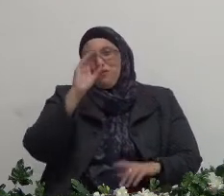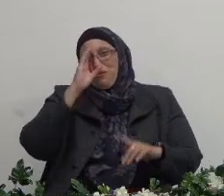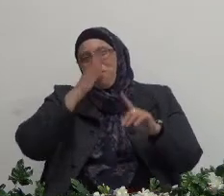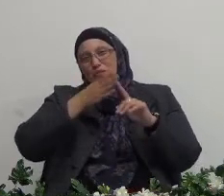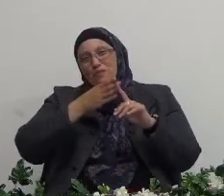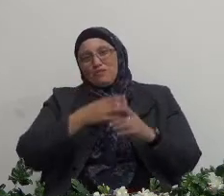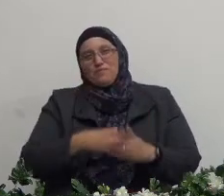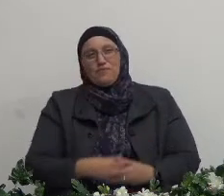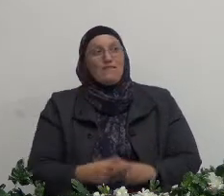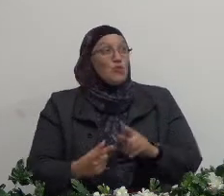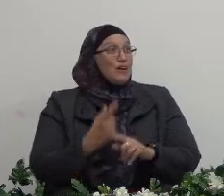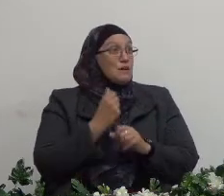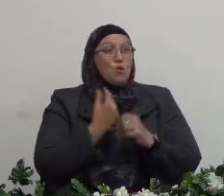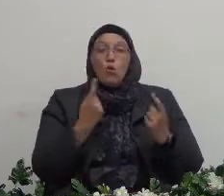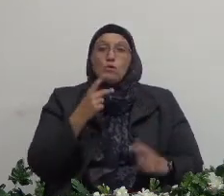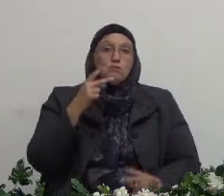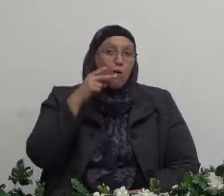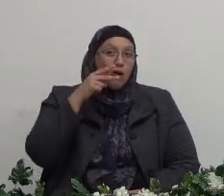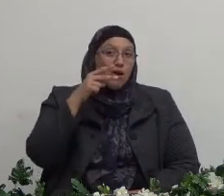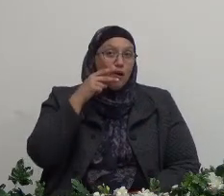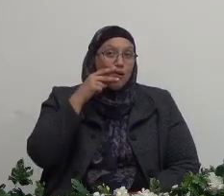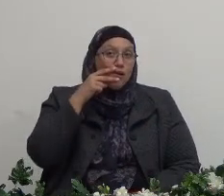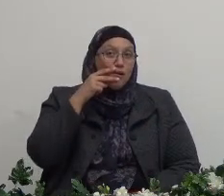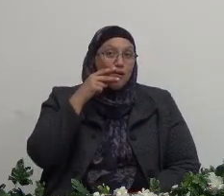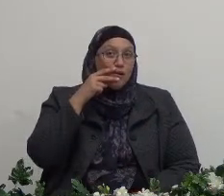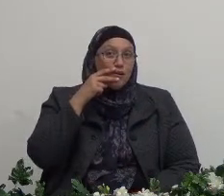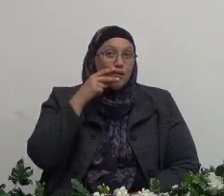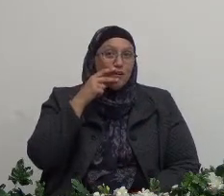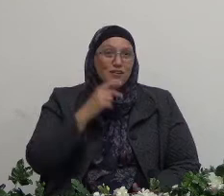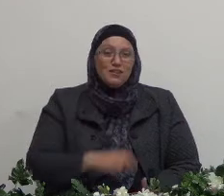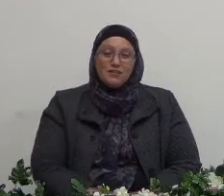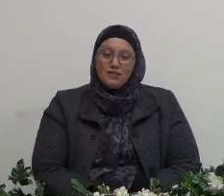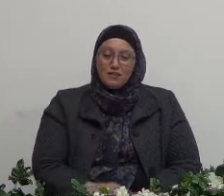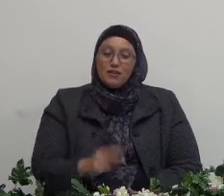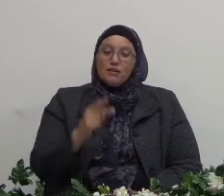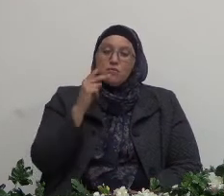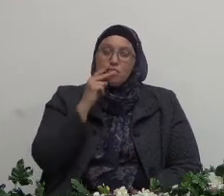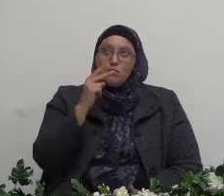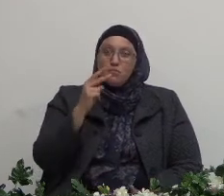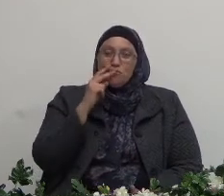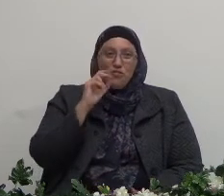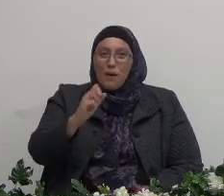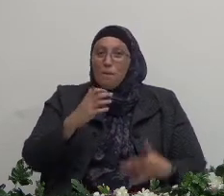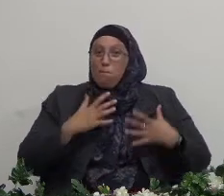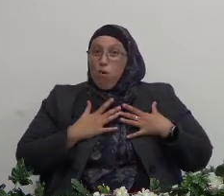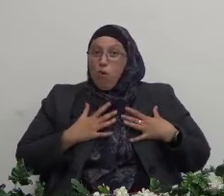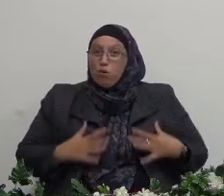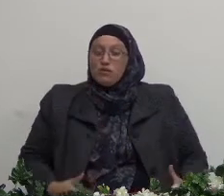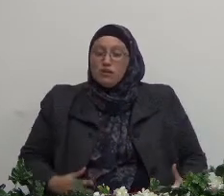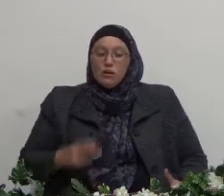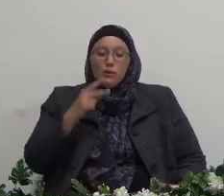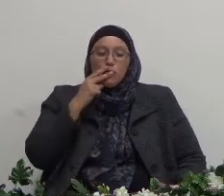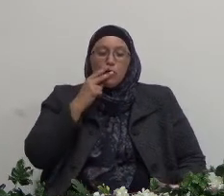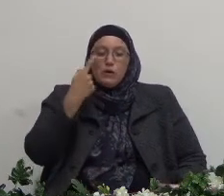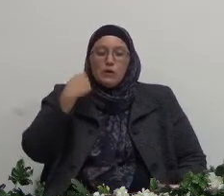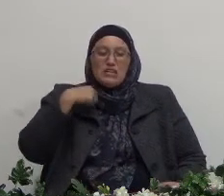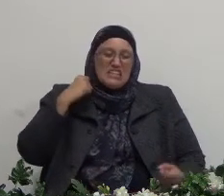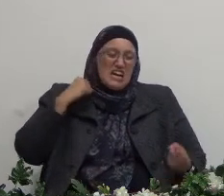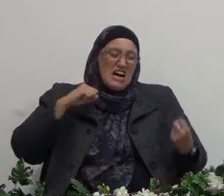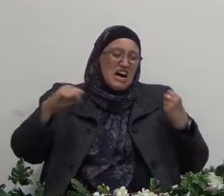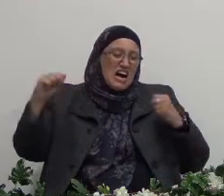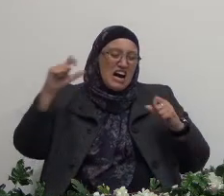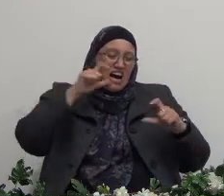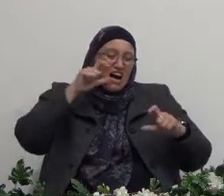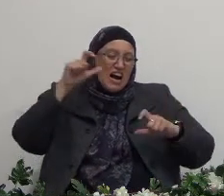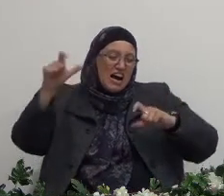smokers. Every part of the smoker's body, every part of the anatomy is screaming out for the